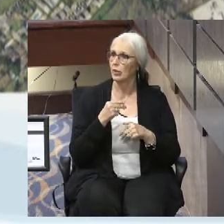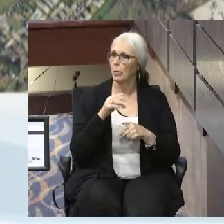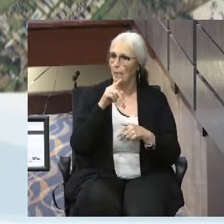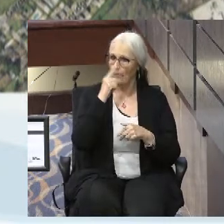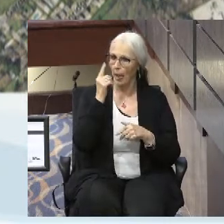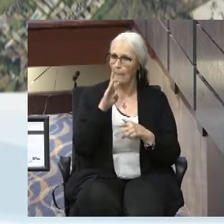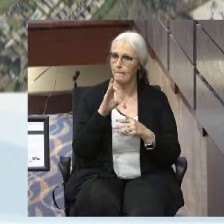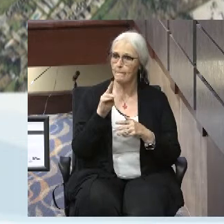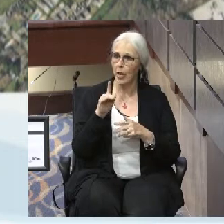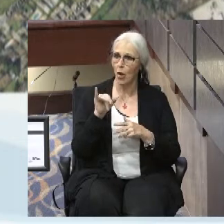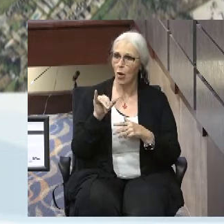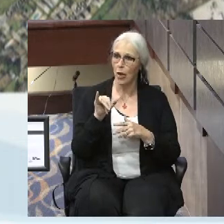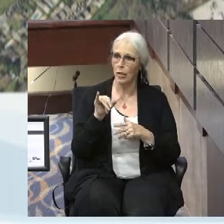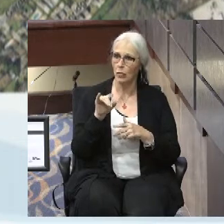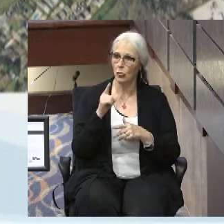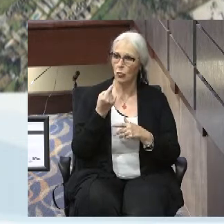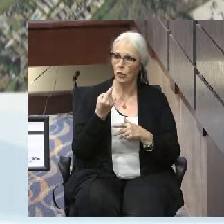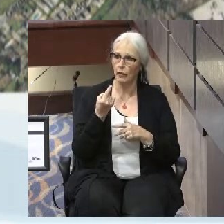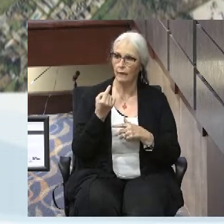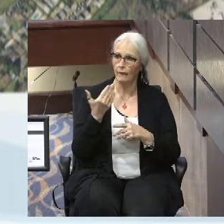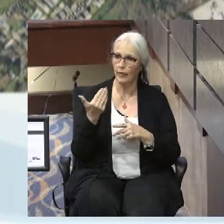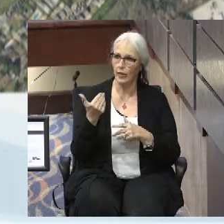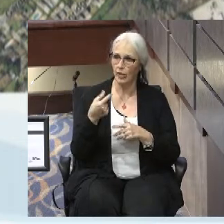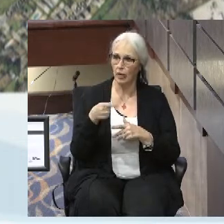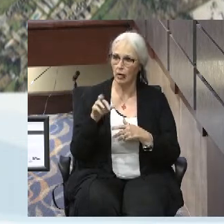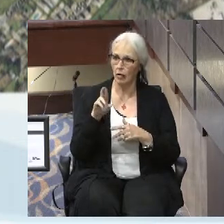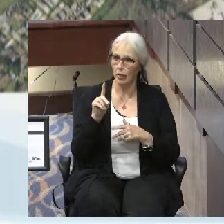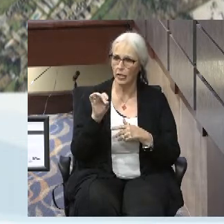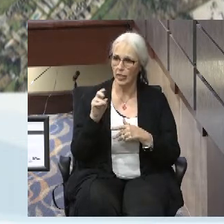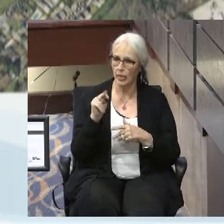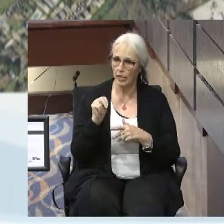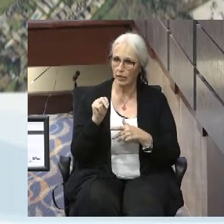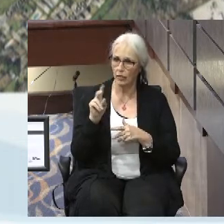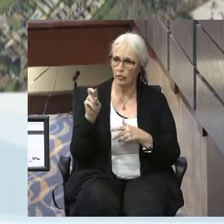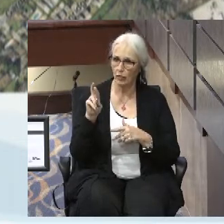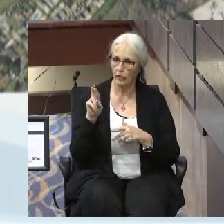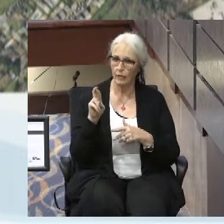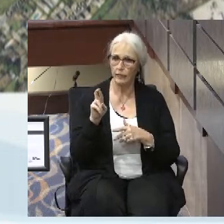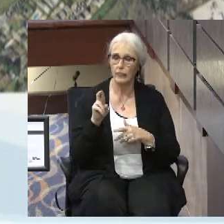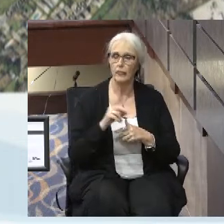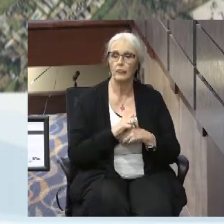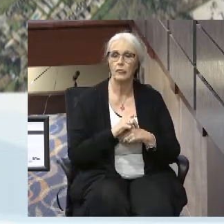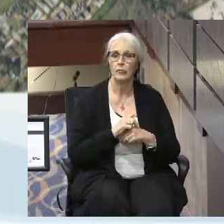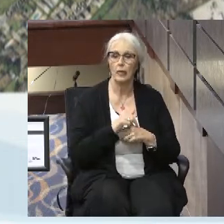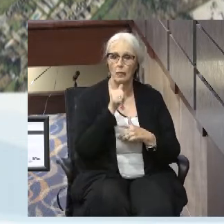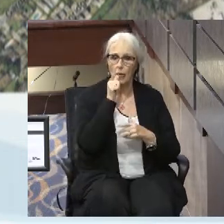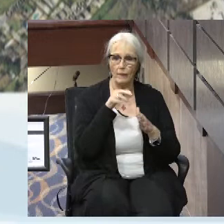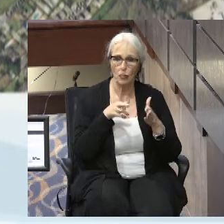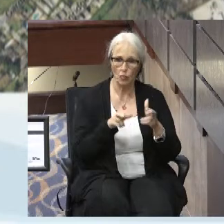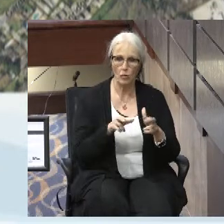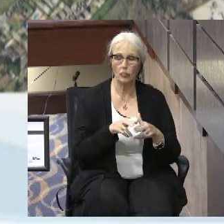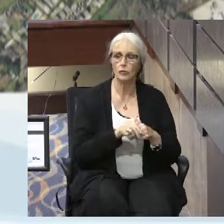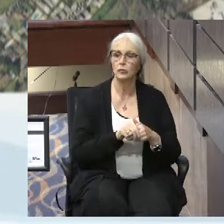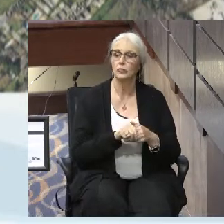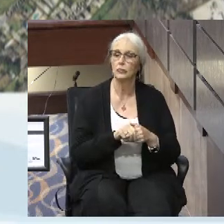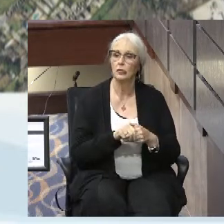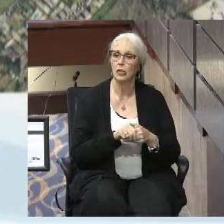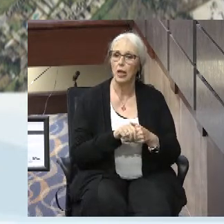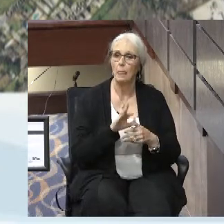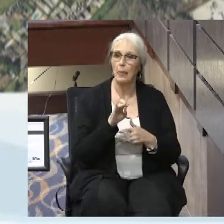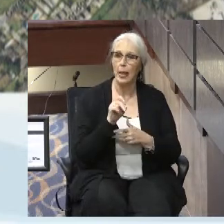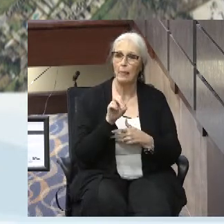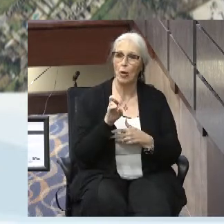PUD, located at 115 Garden Drive, described as Lot 17, a private road, Block 2, Black Bear Village Edition,